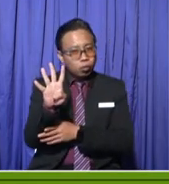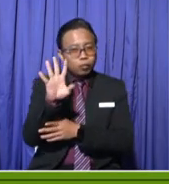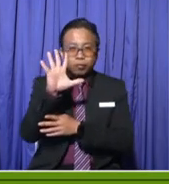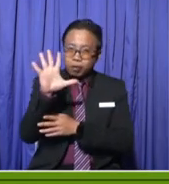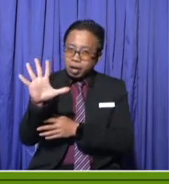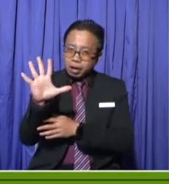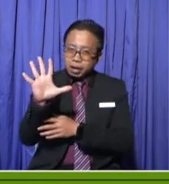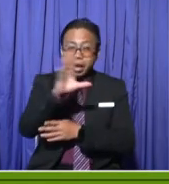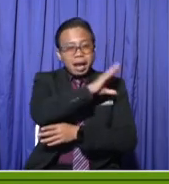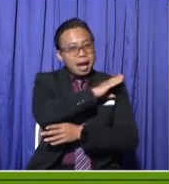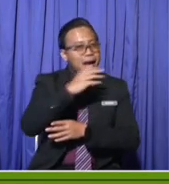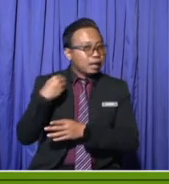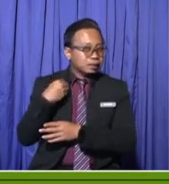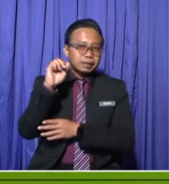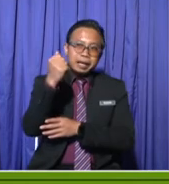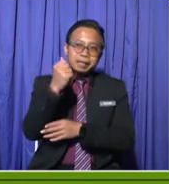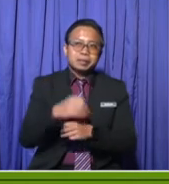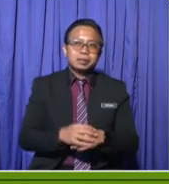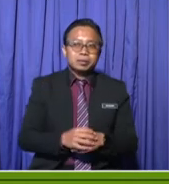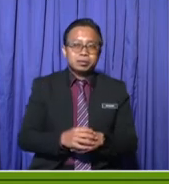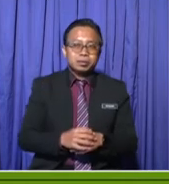5s and 10s.